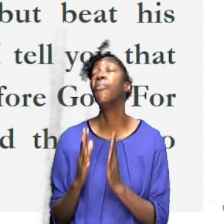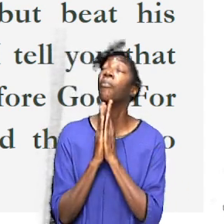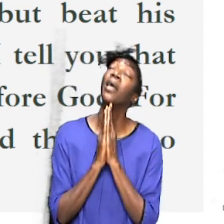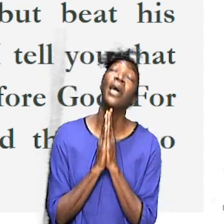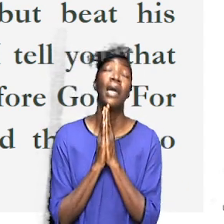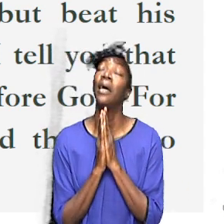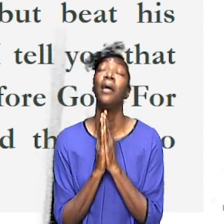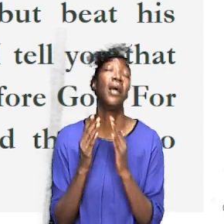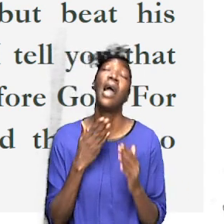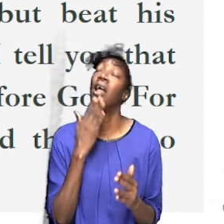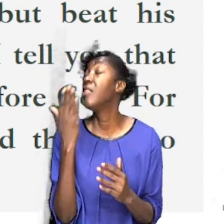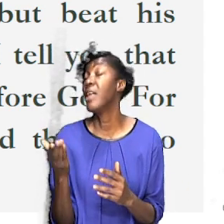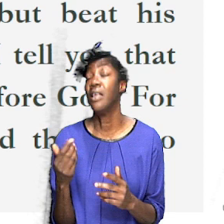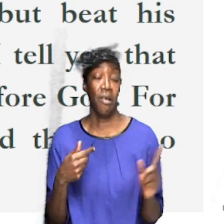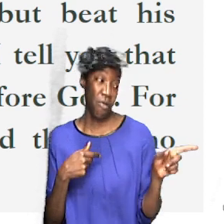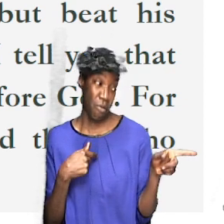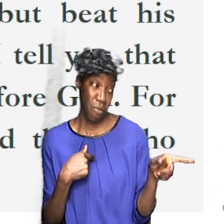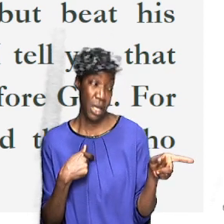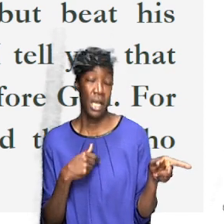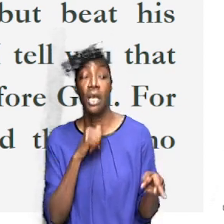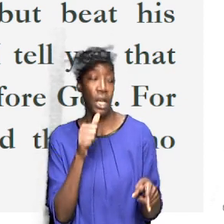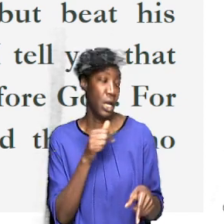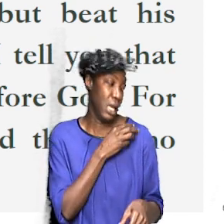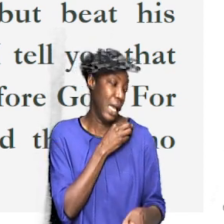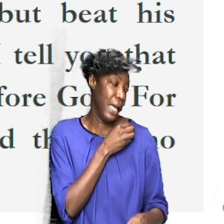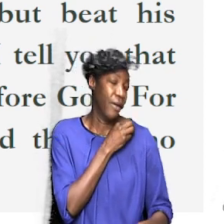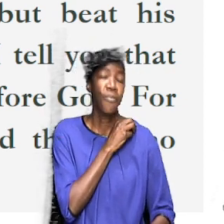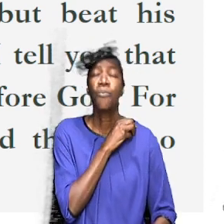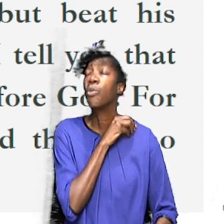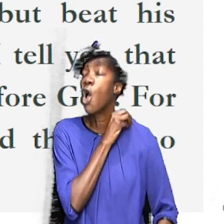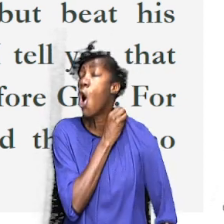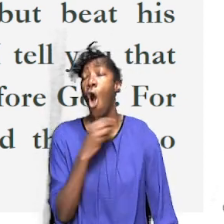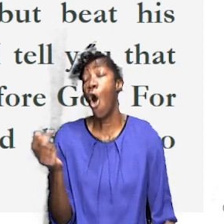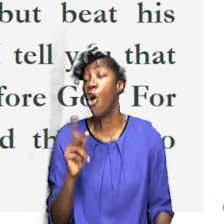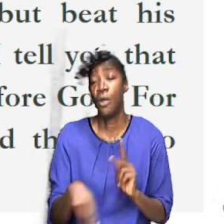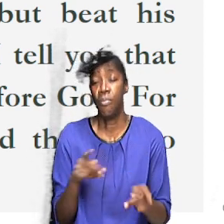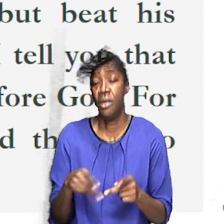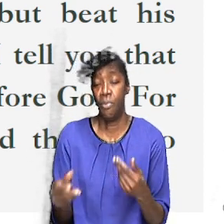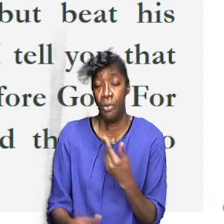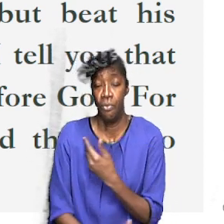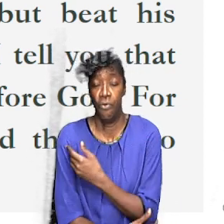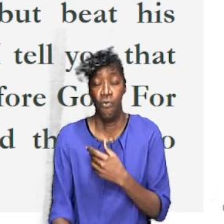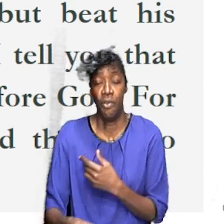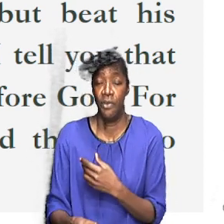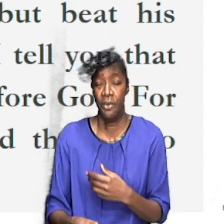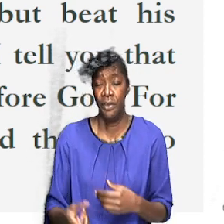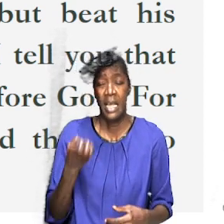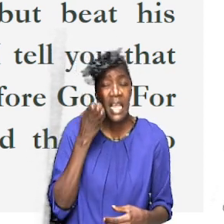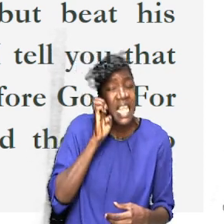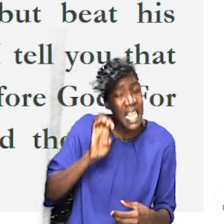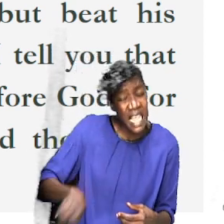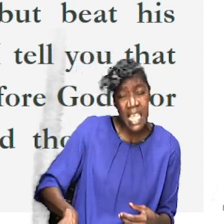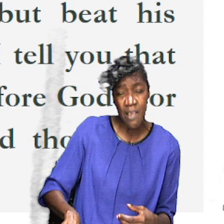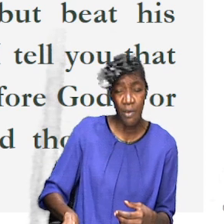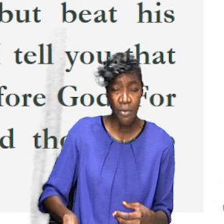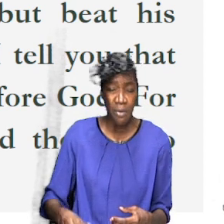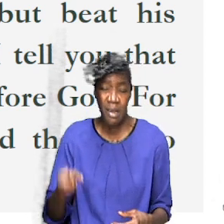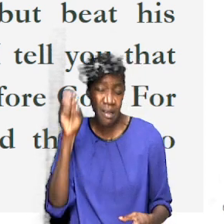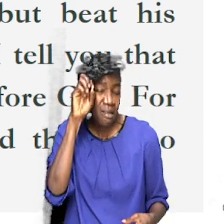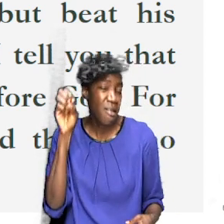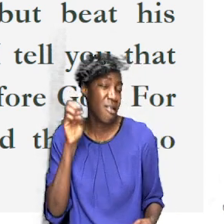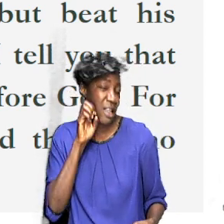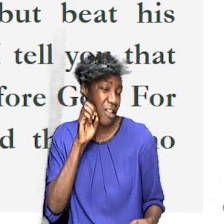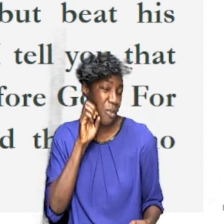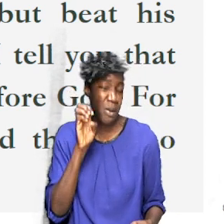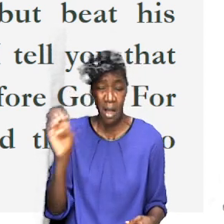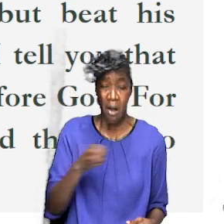I thank you that I am not like other people, robbers, evildoers, adulterers,